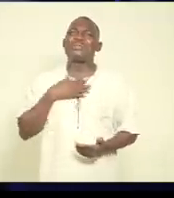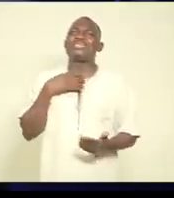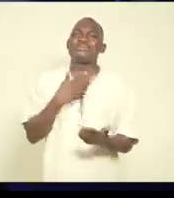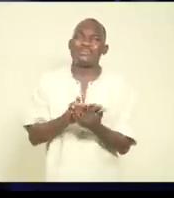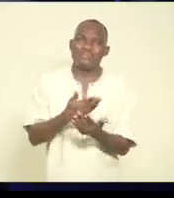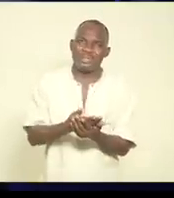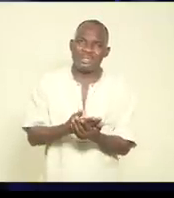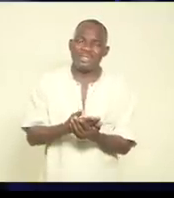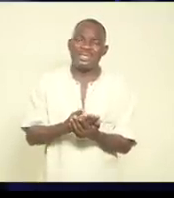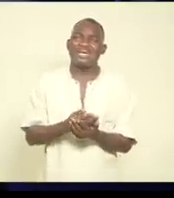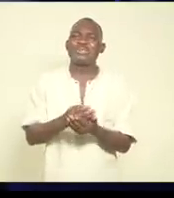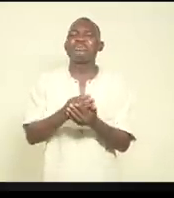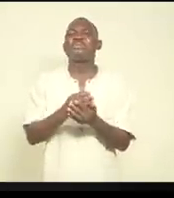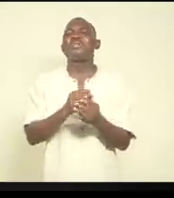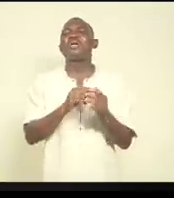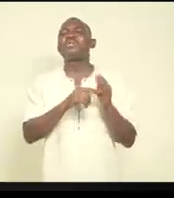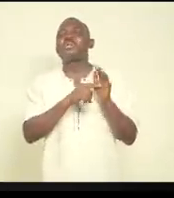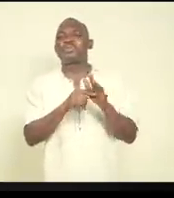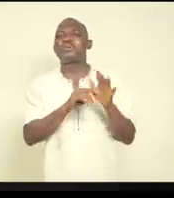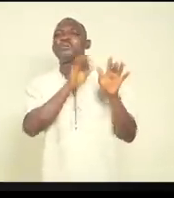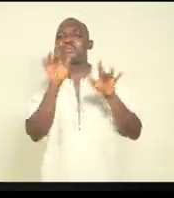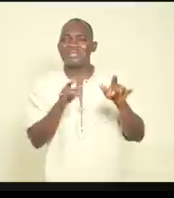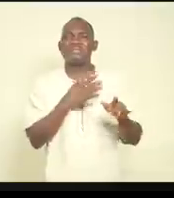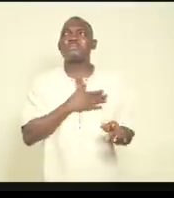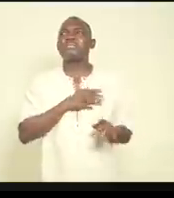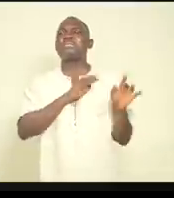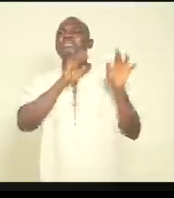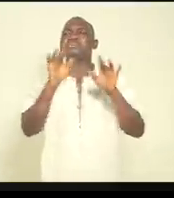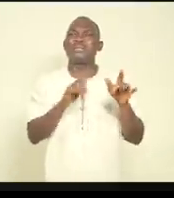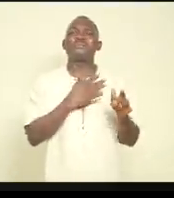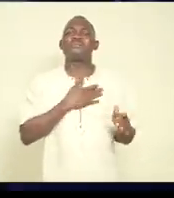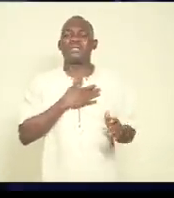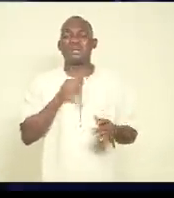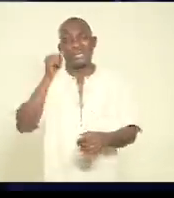Please don't beg. Don't hurt me, please.